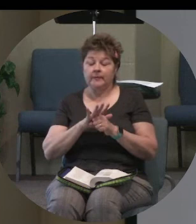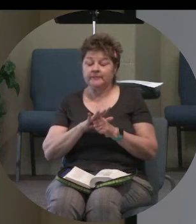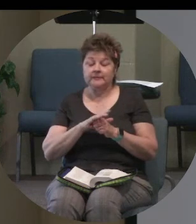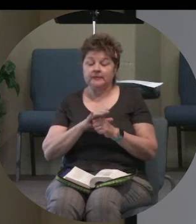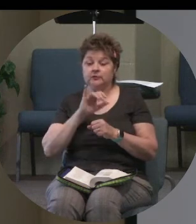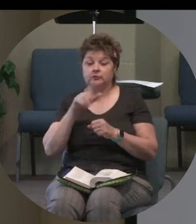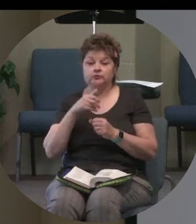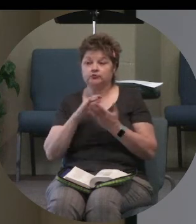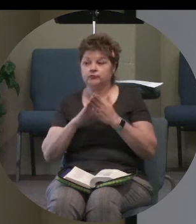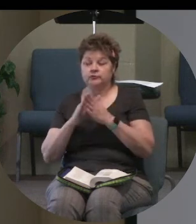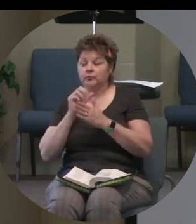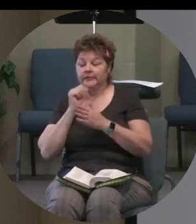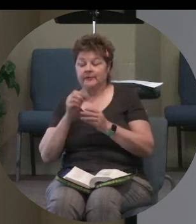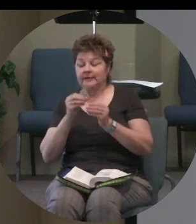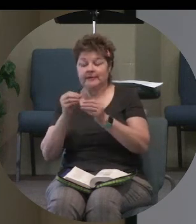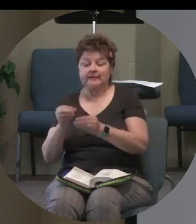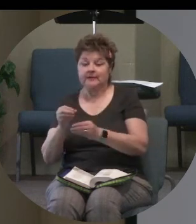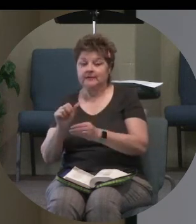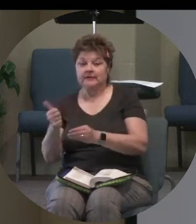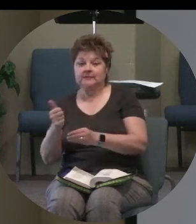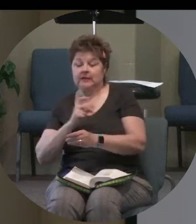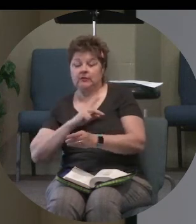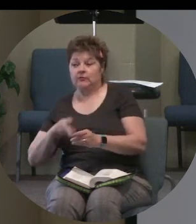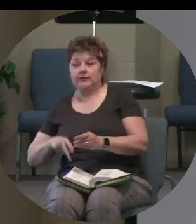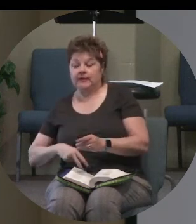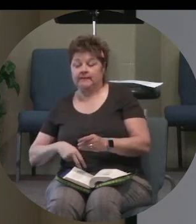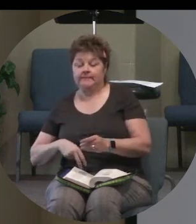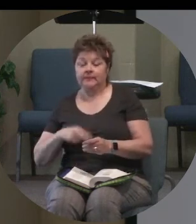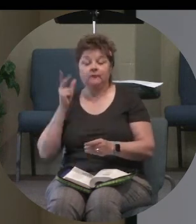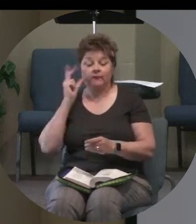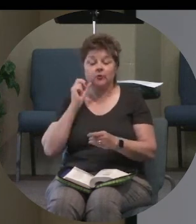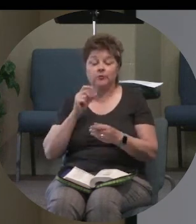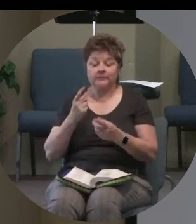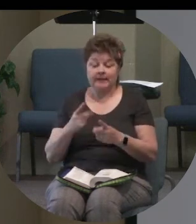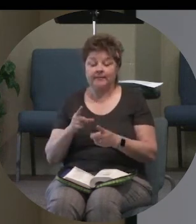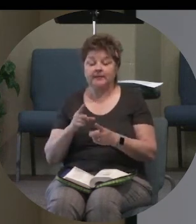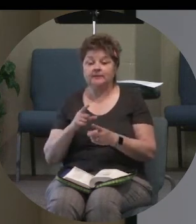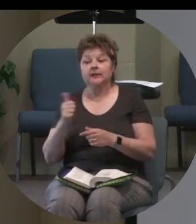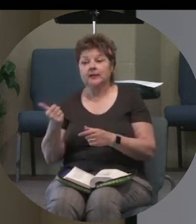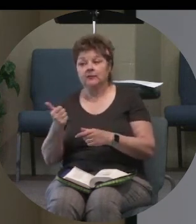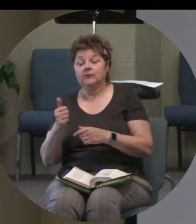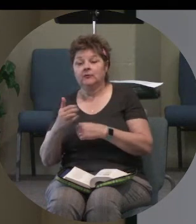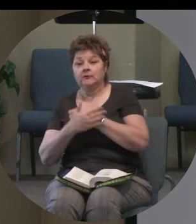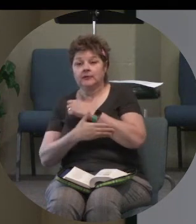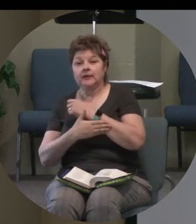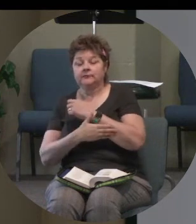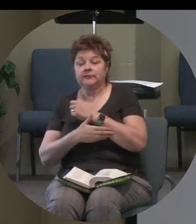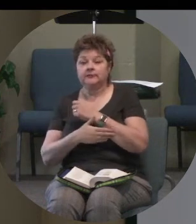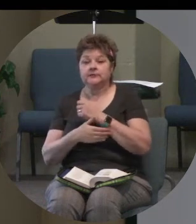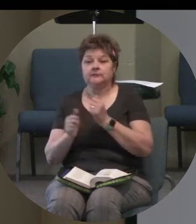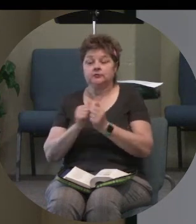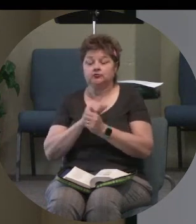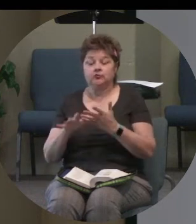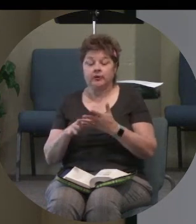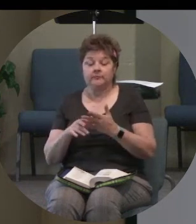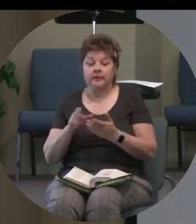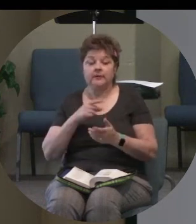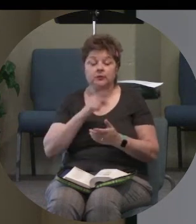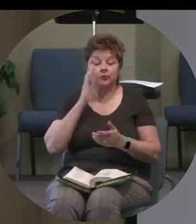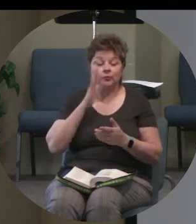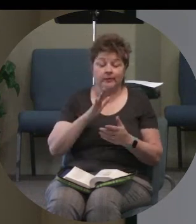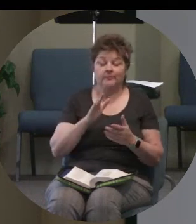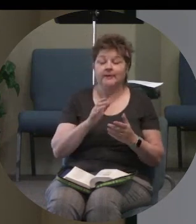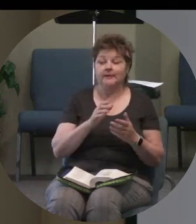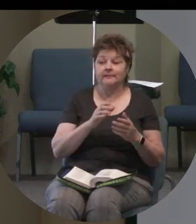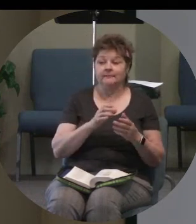of Assyria. Behold, you have heard what the king of Assyria has done to all the lands, devoting them to destruction. And shall you be delivered? Have the gods